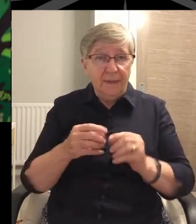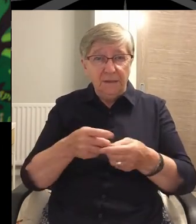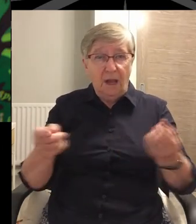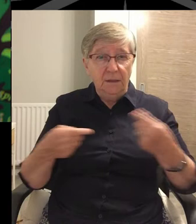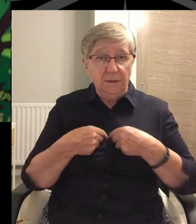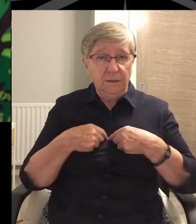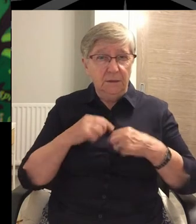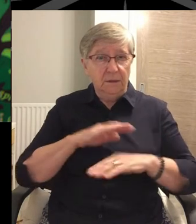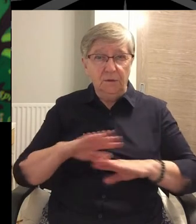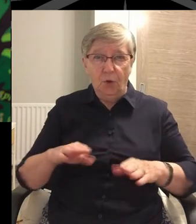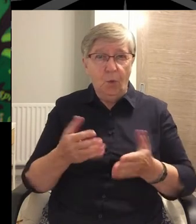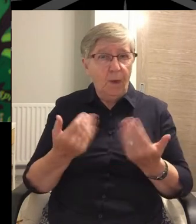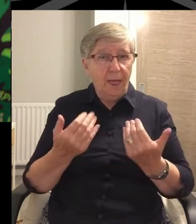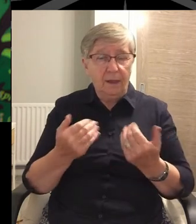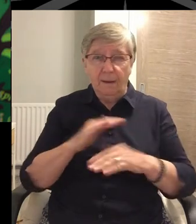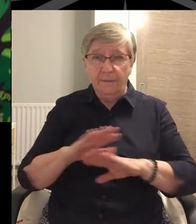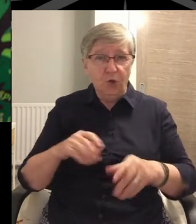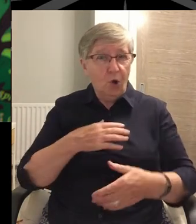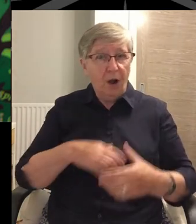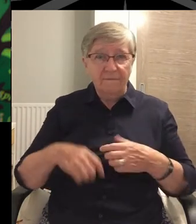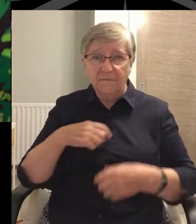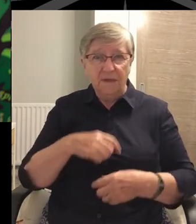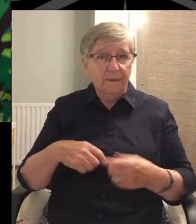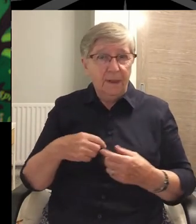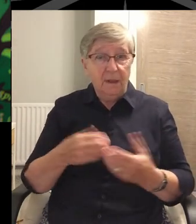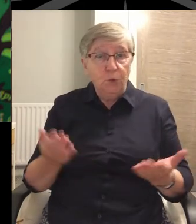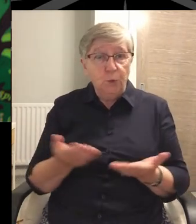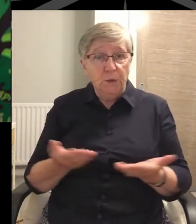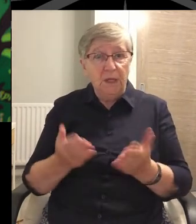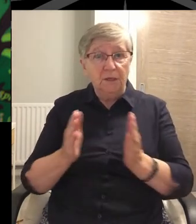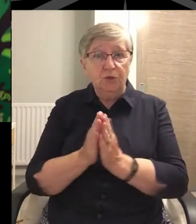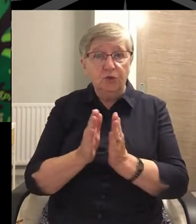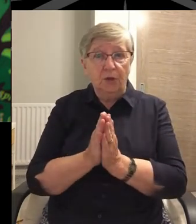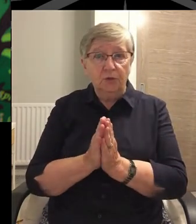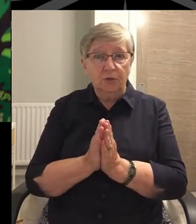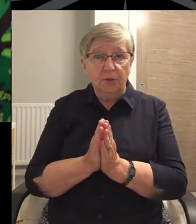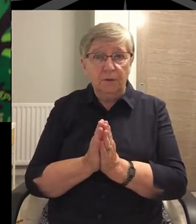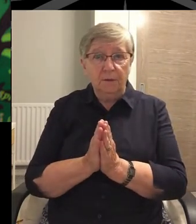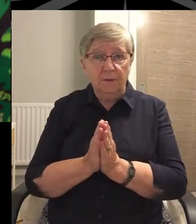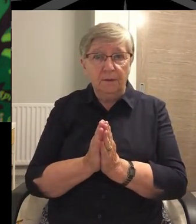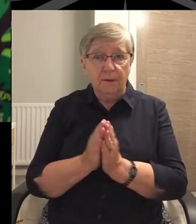and uncomfortable mirror up to today's church.